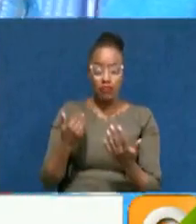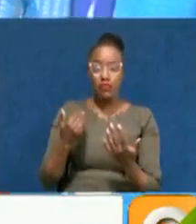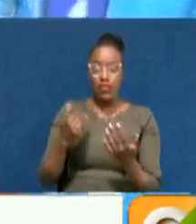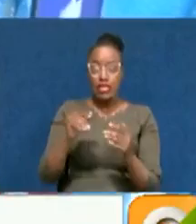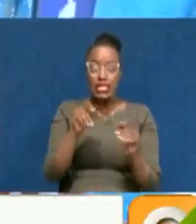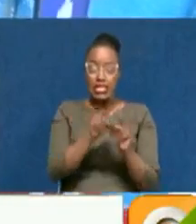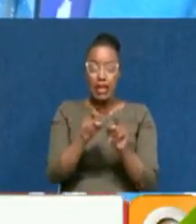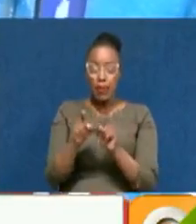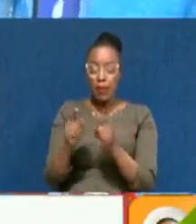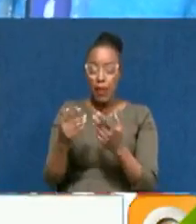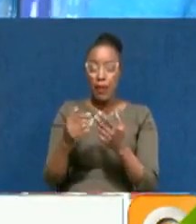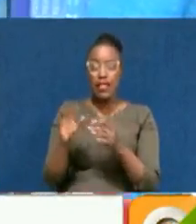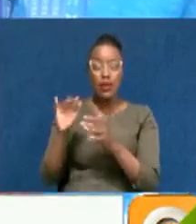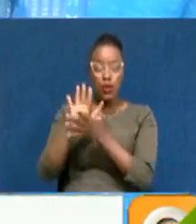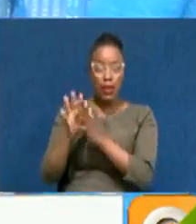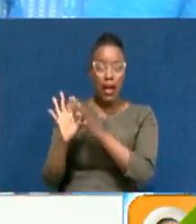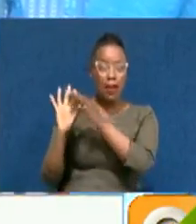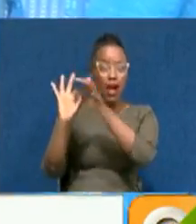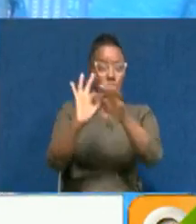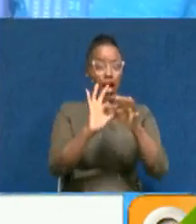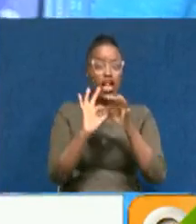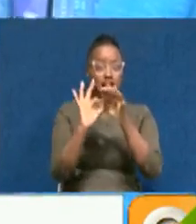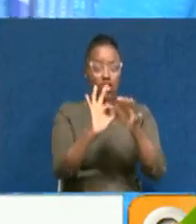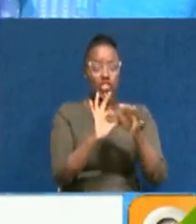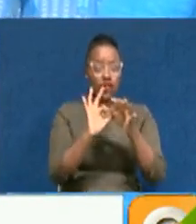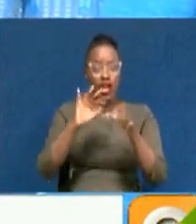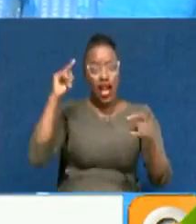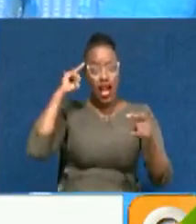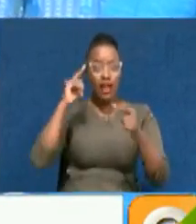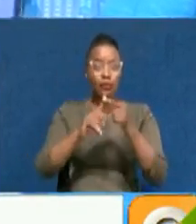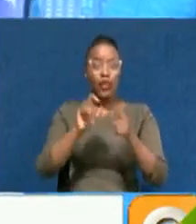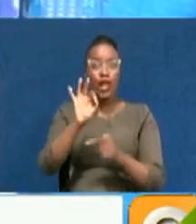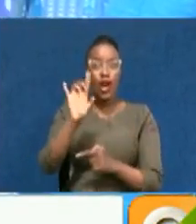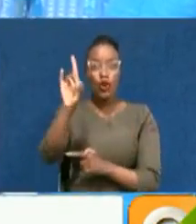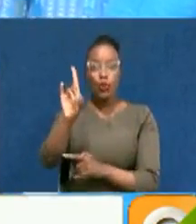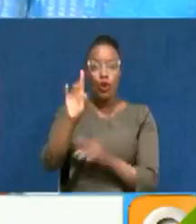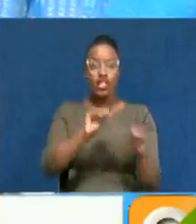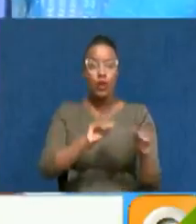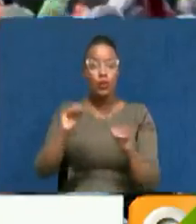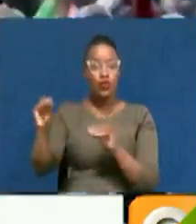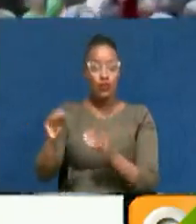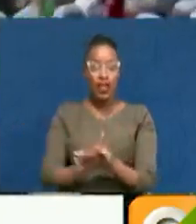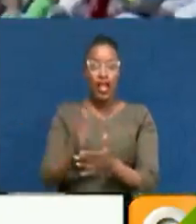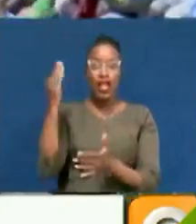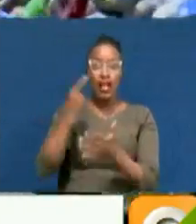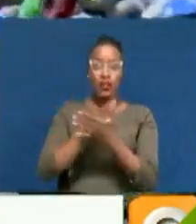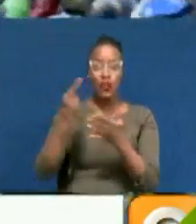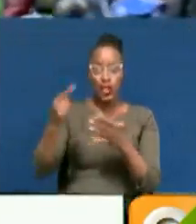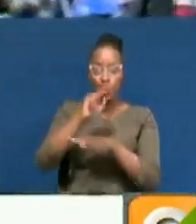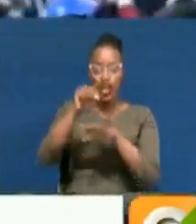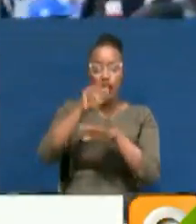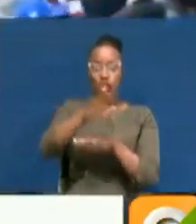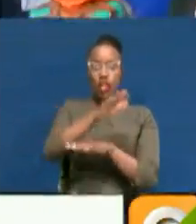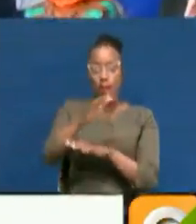It will be a coalition, Azimio la Umoja movement. Last week, National